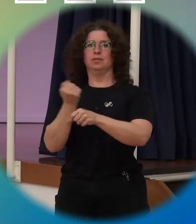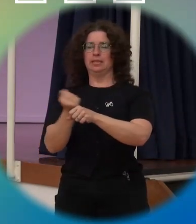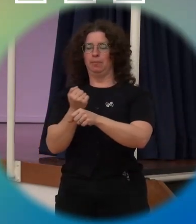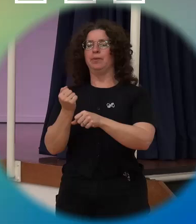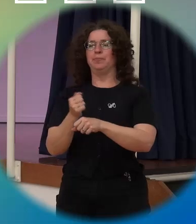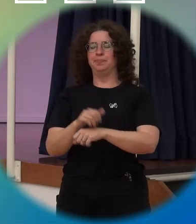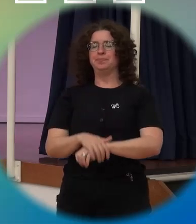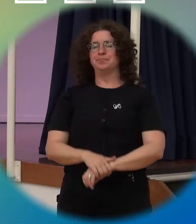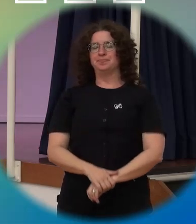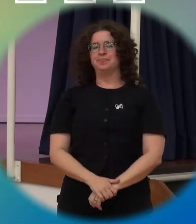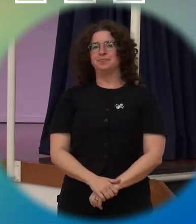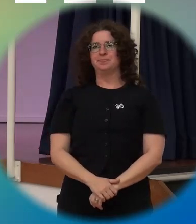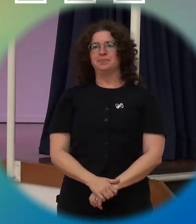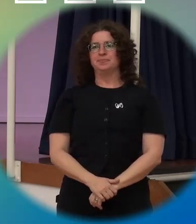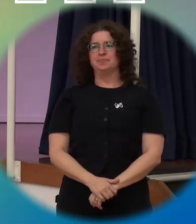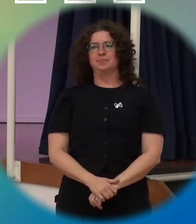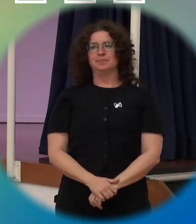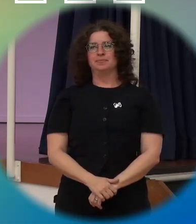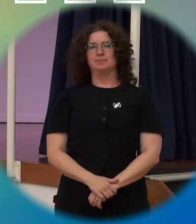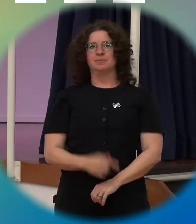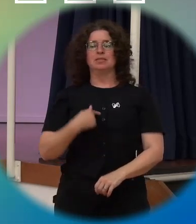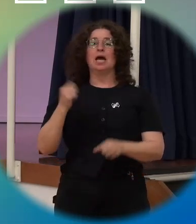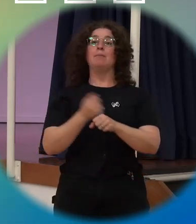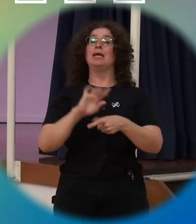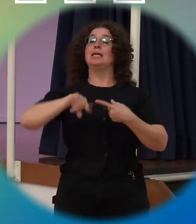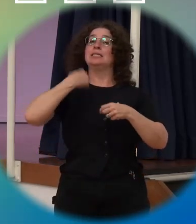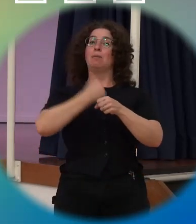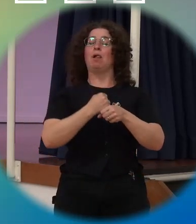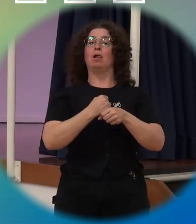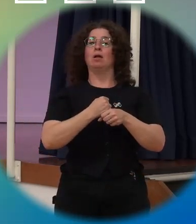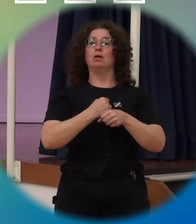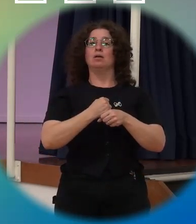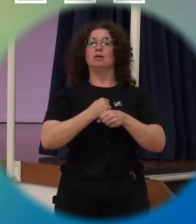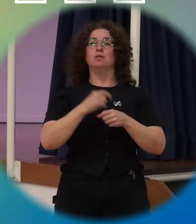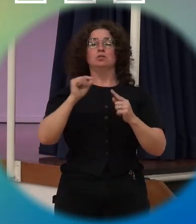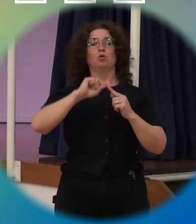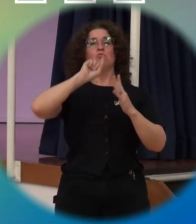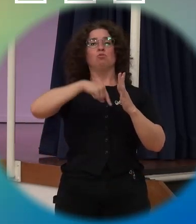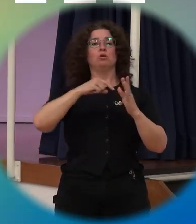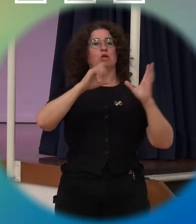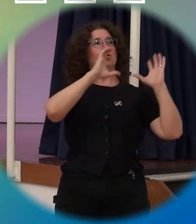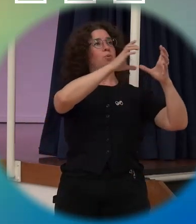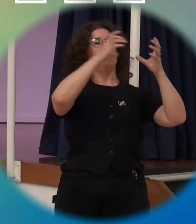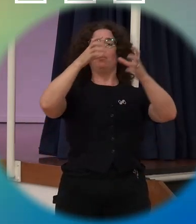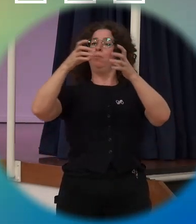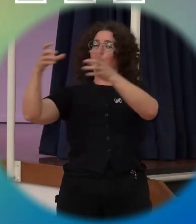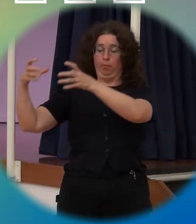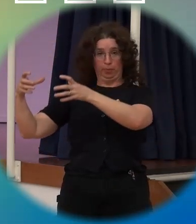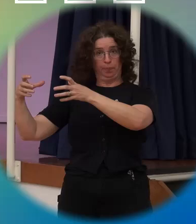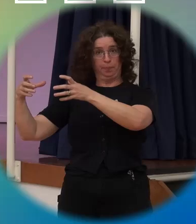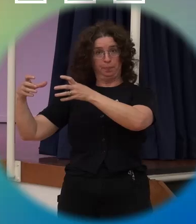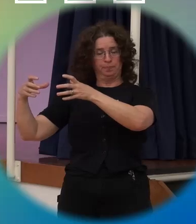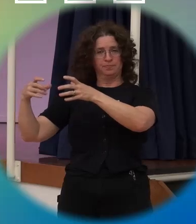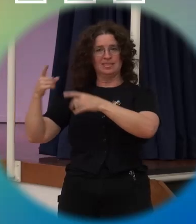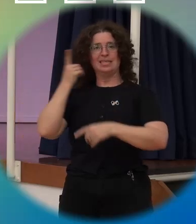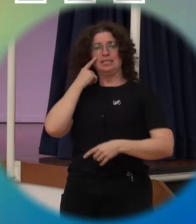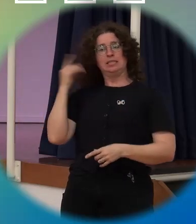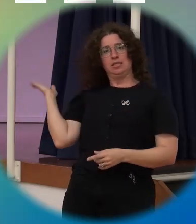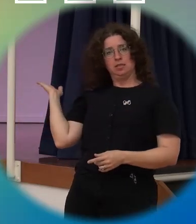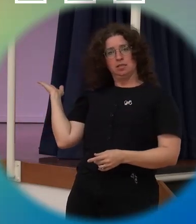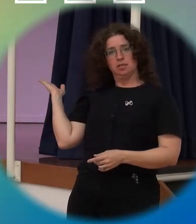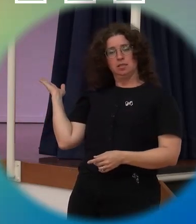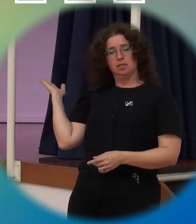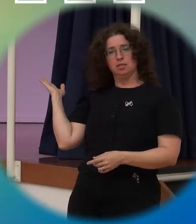an example I've created where I've broken down a project into a couple of different assemblies. We can see